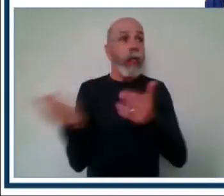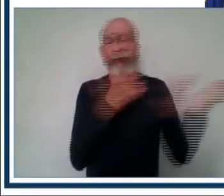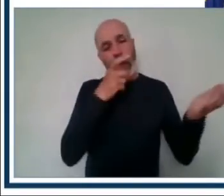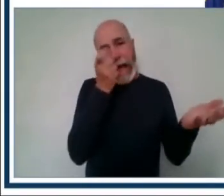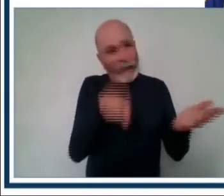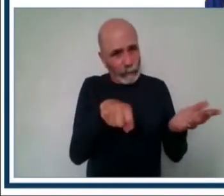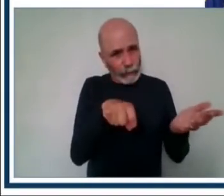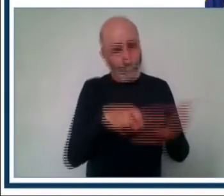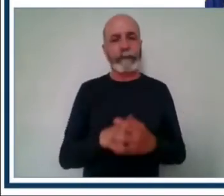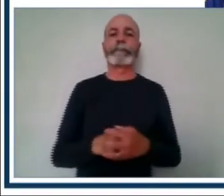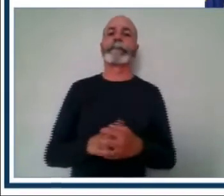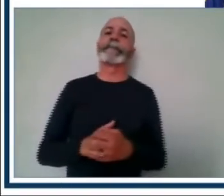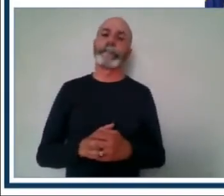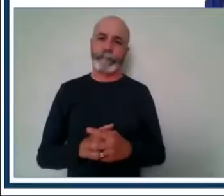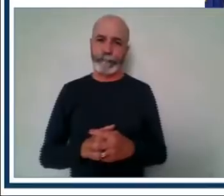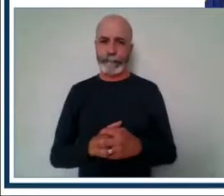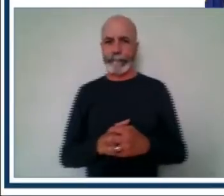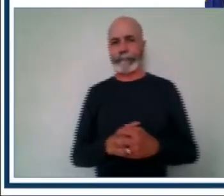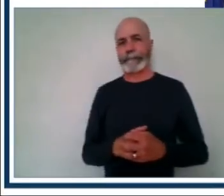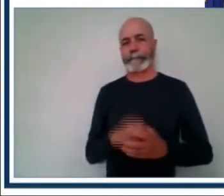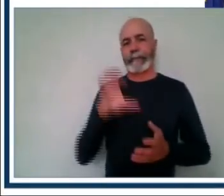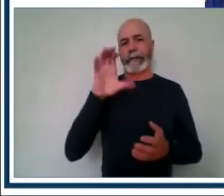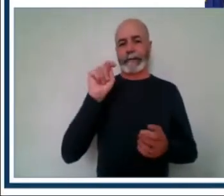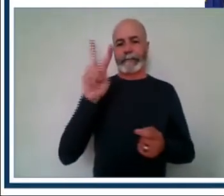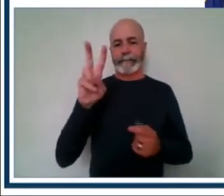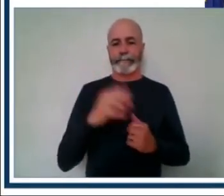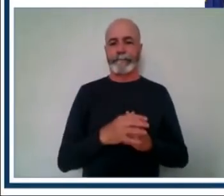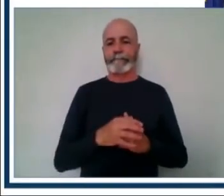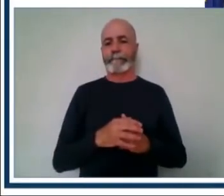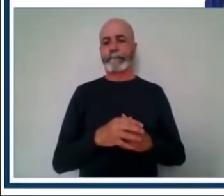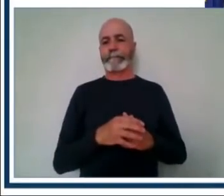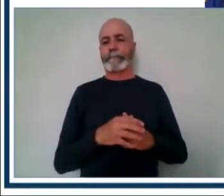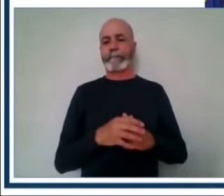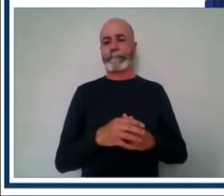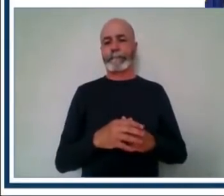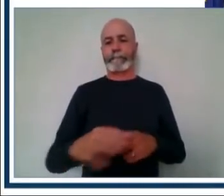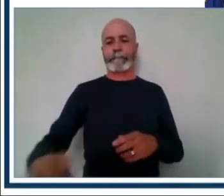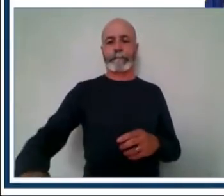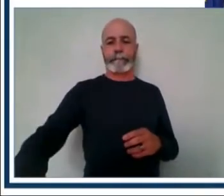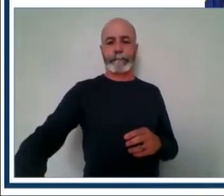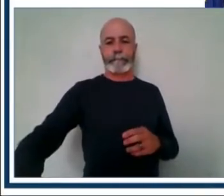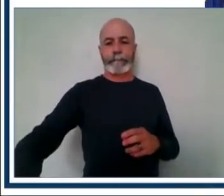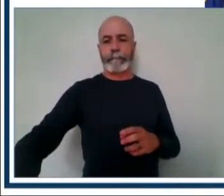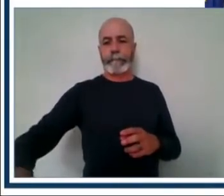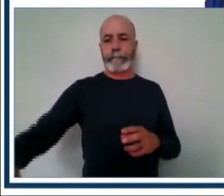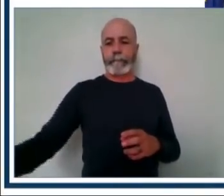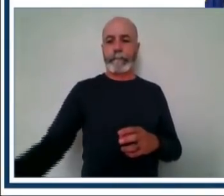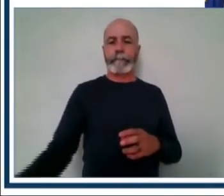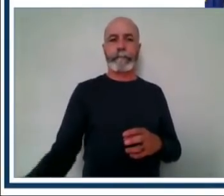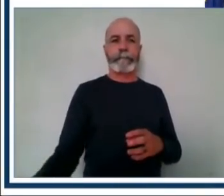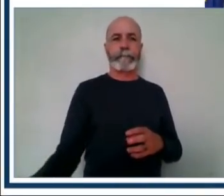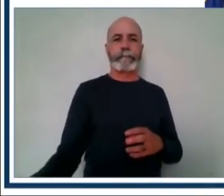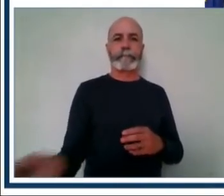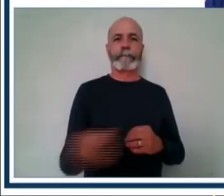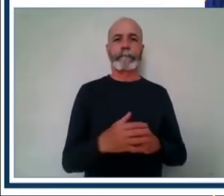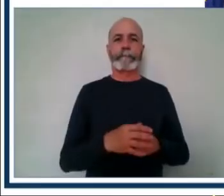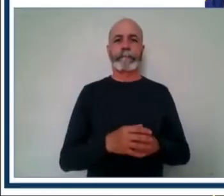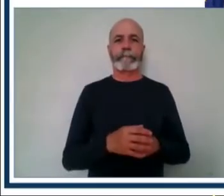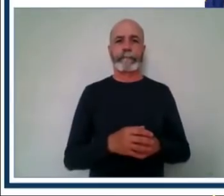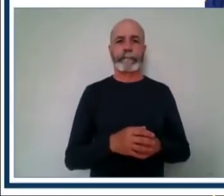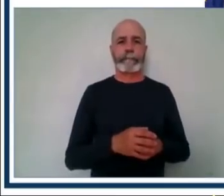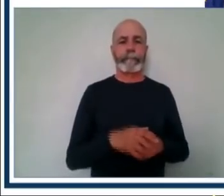CTV's Natasha Pace. Natasha, go ahead. Thank you. Premier, I understand you said that there are more supports coming for